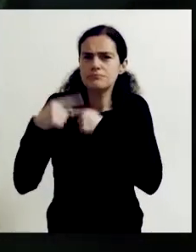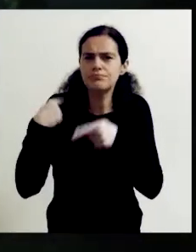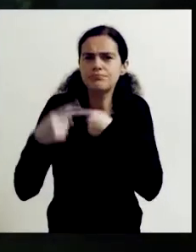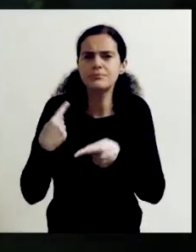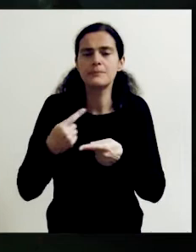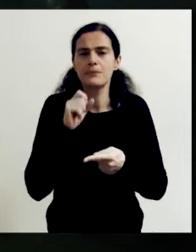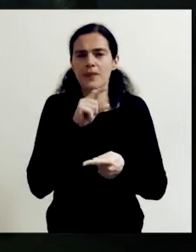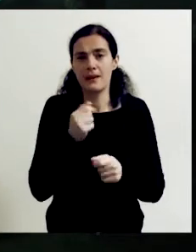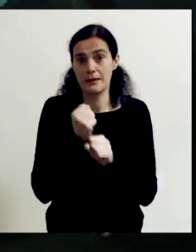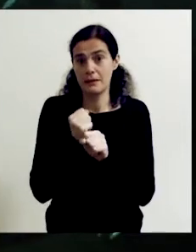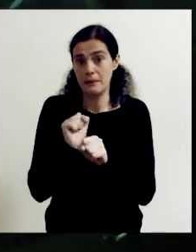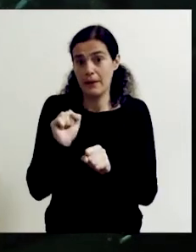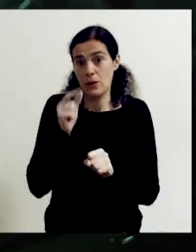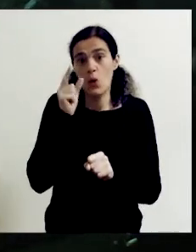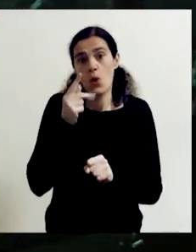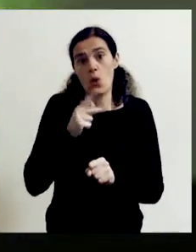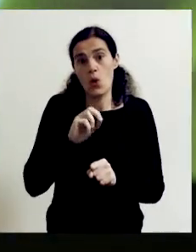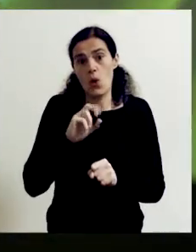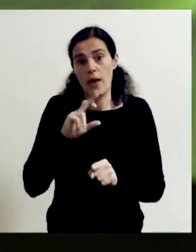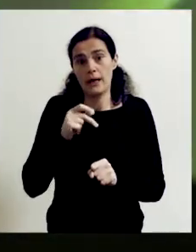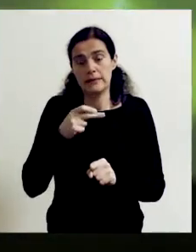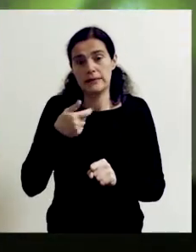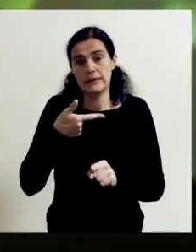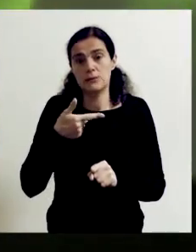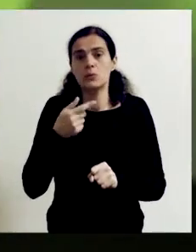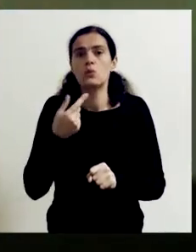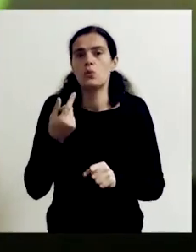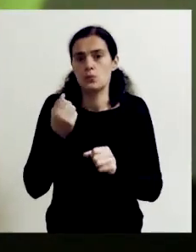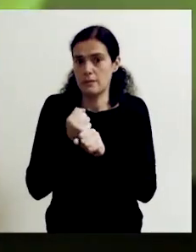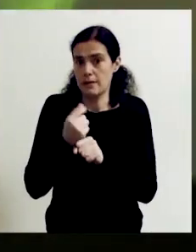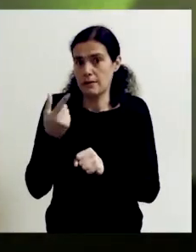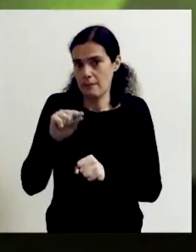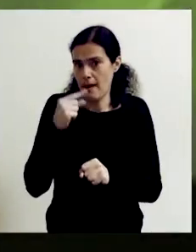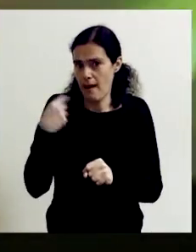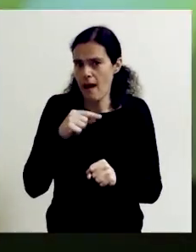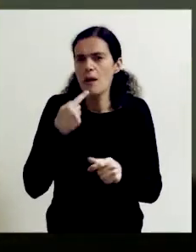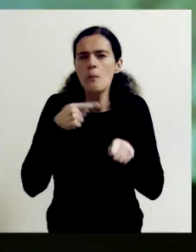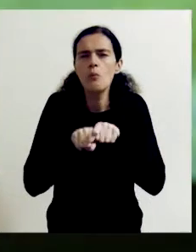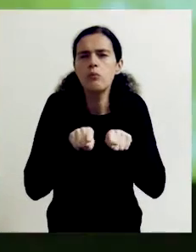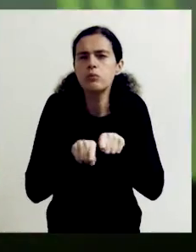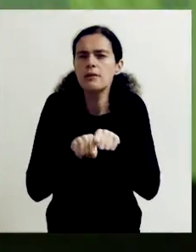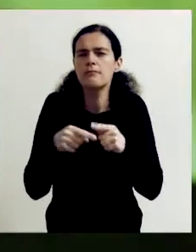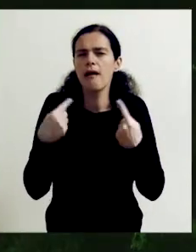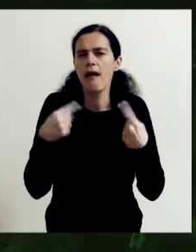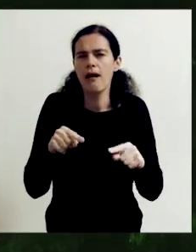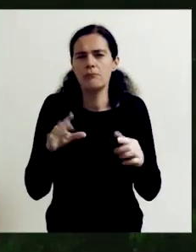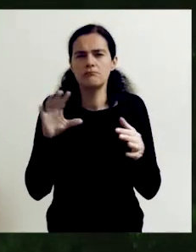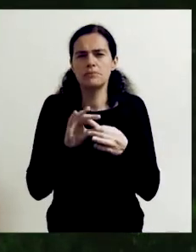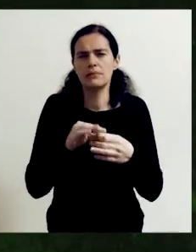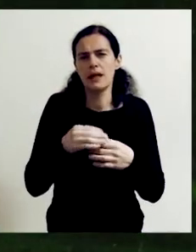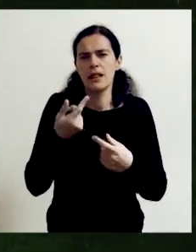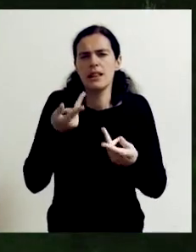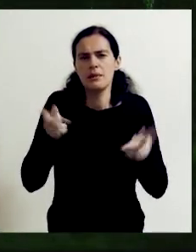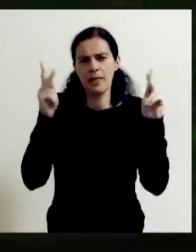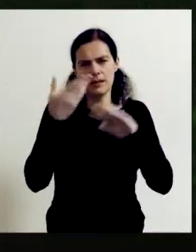somehow part of KORAKRIT's work. His work was political. It was about the